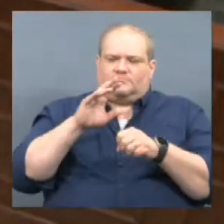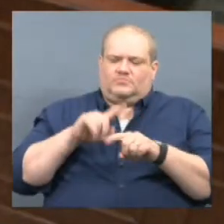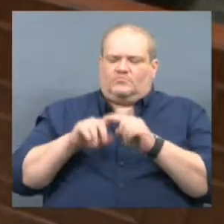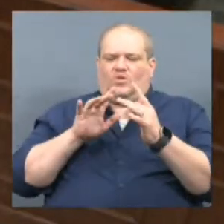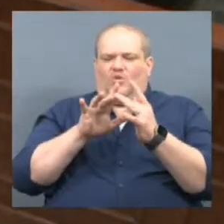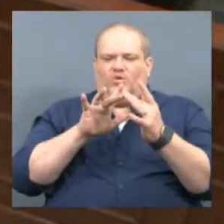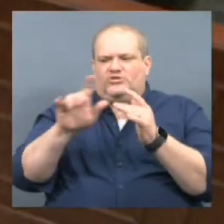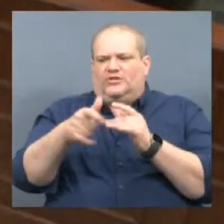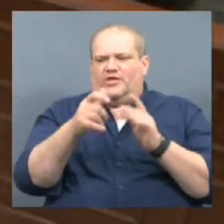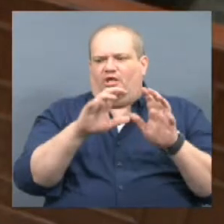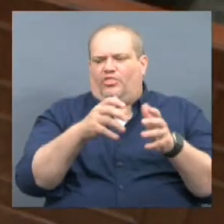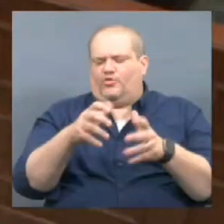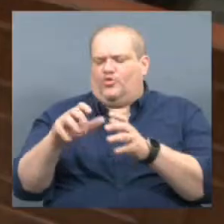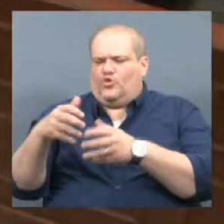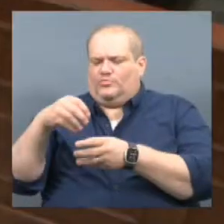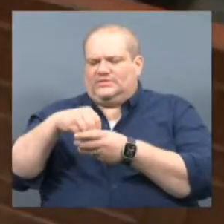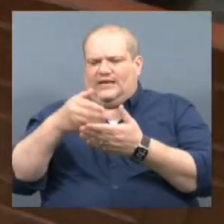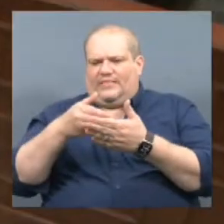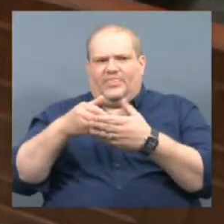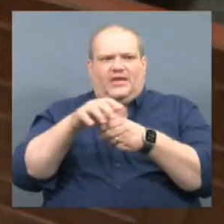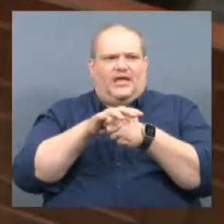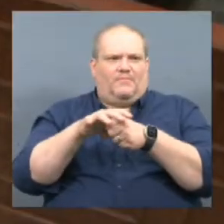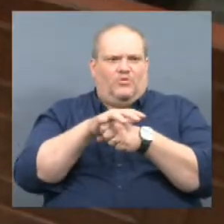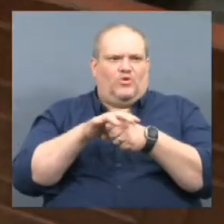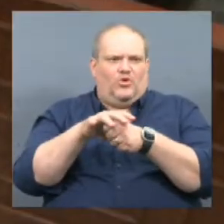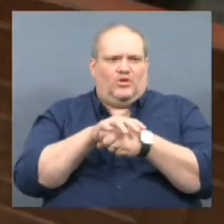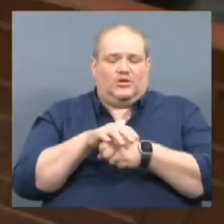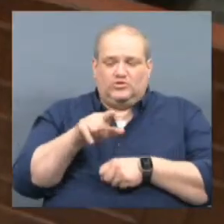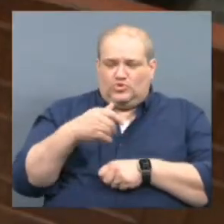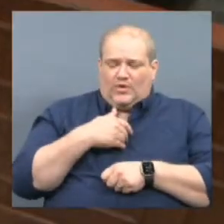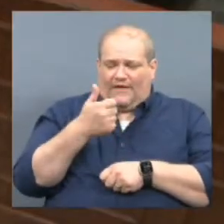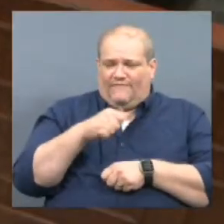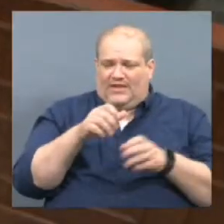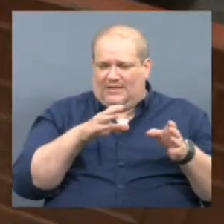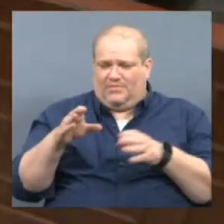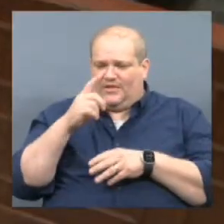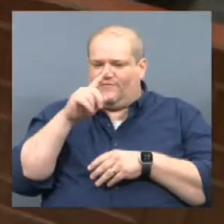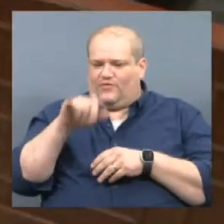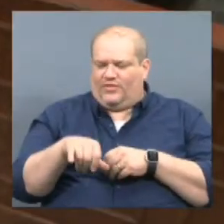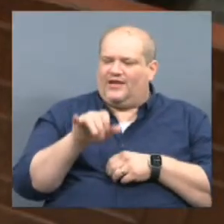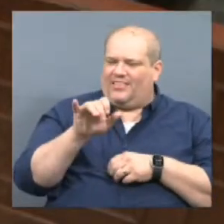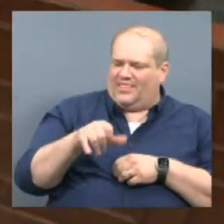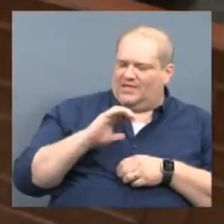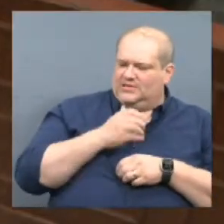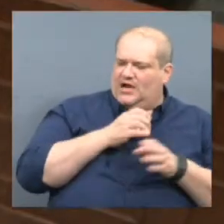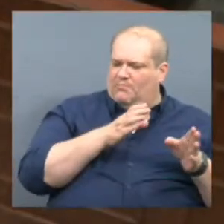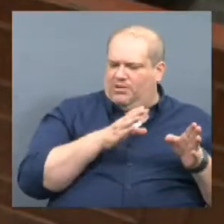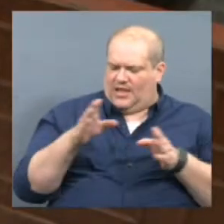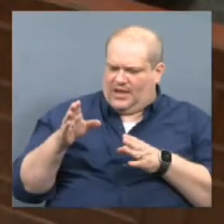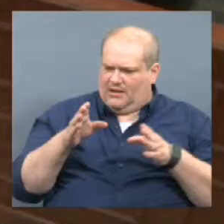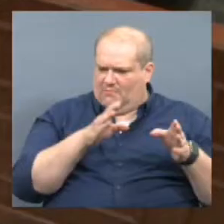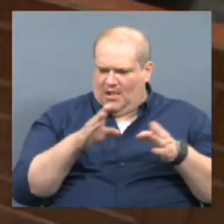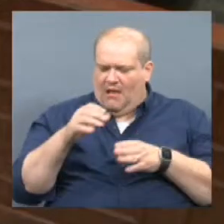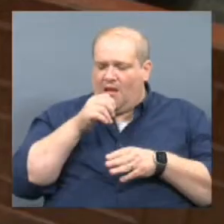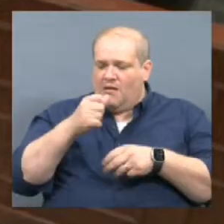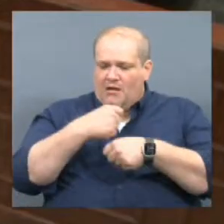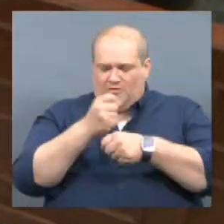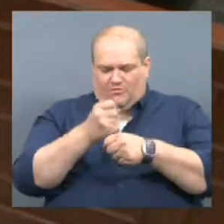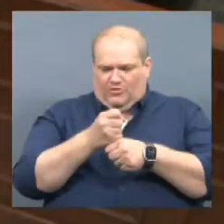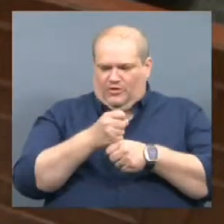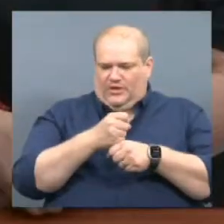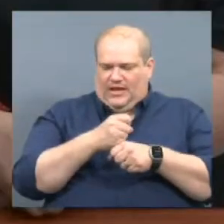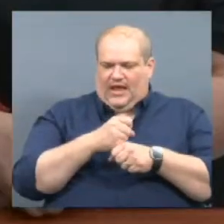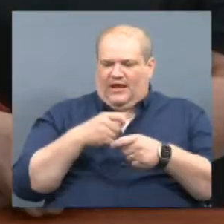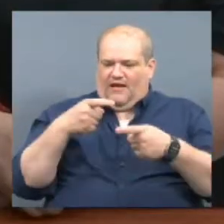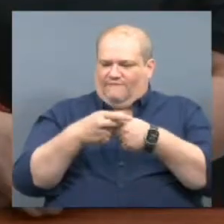other groups in the neighborhood, do you have any plans for that? Yeah, that's the plan. The plan is to not create diversity,